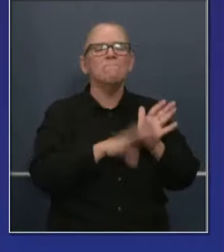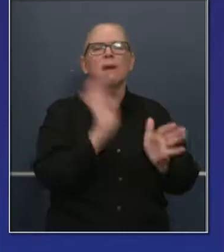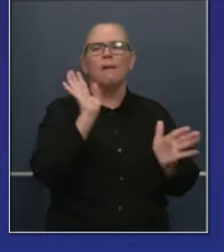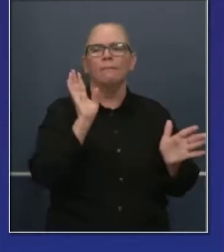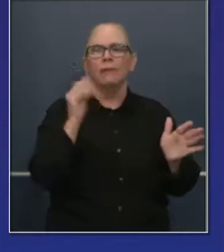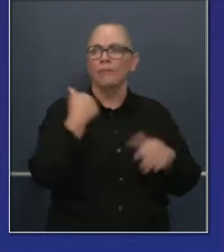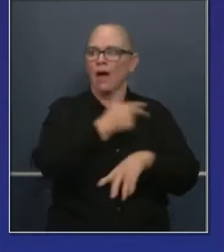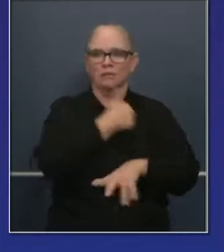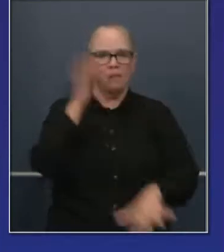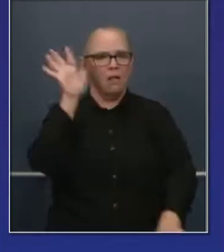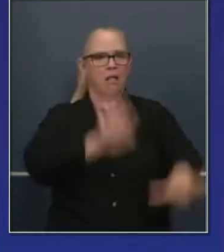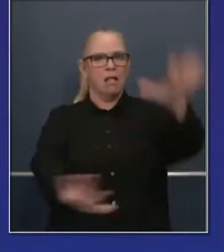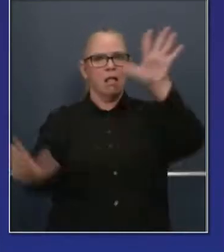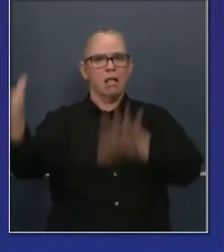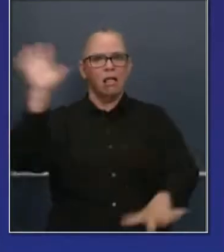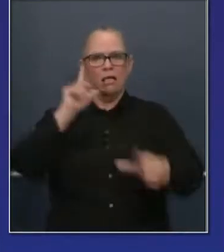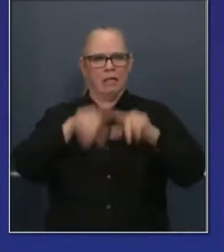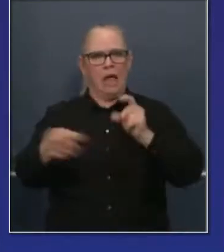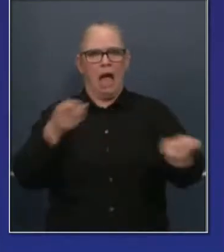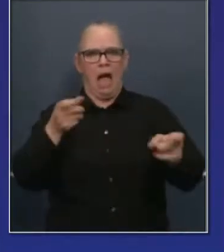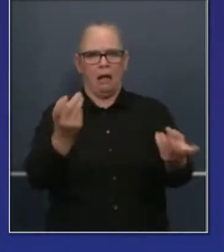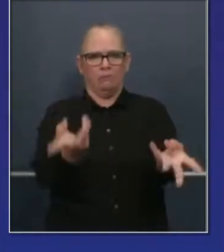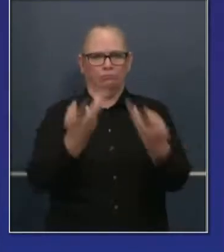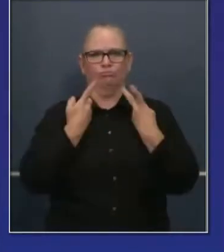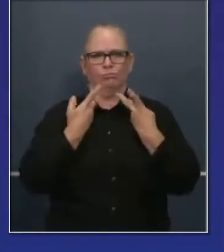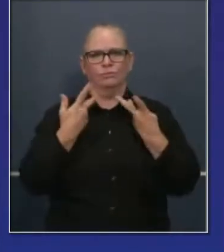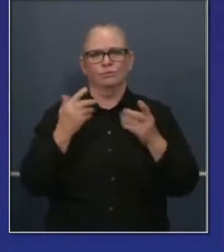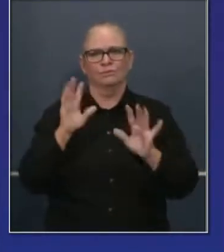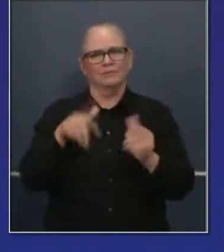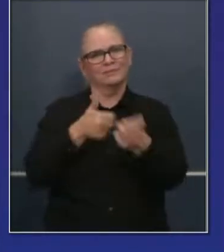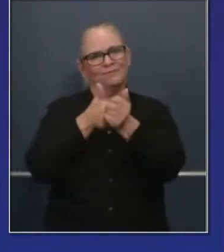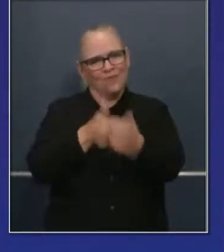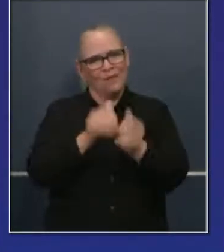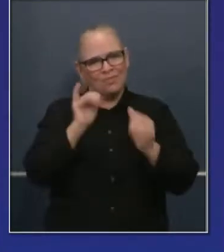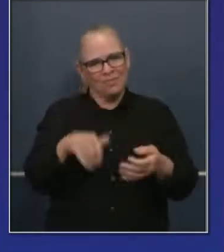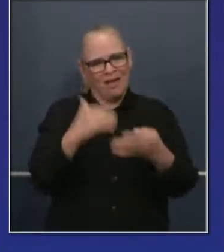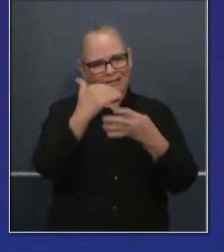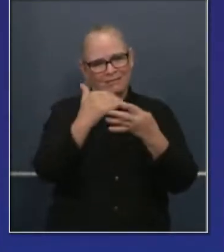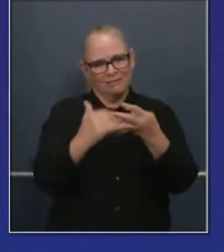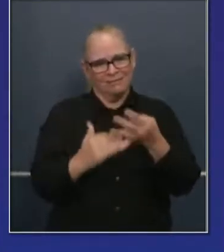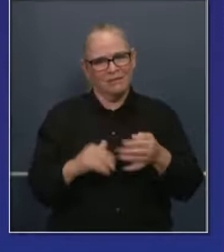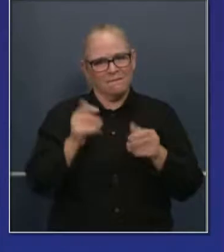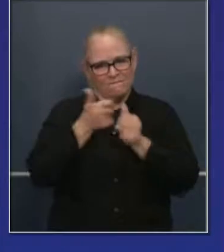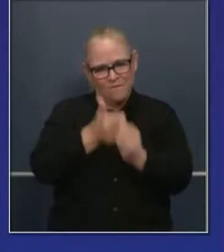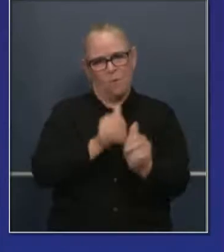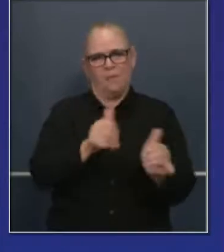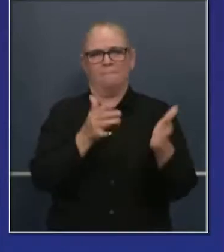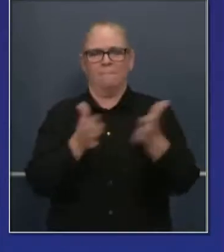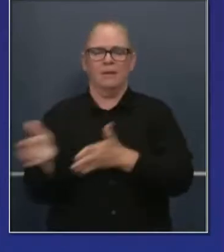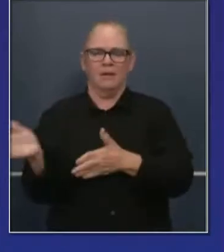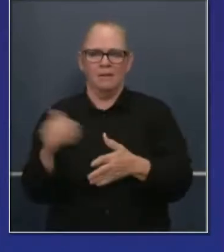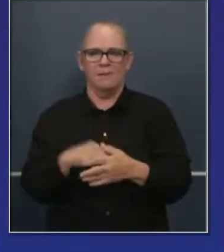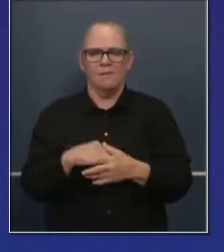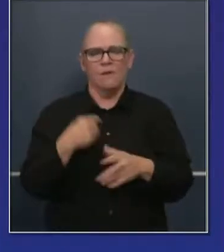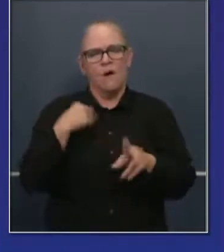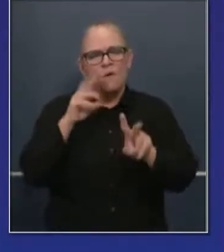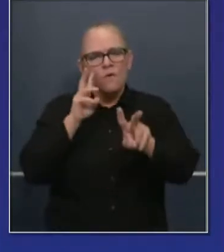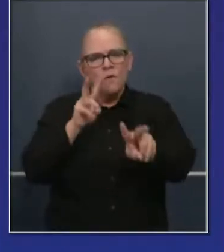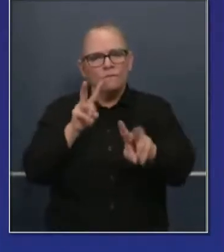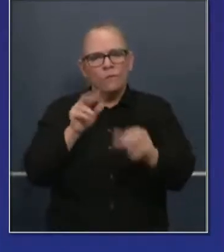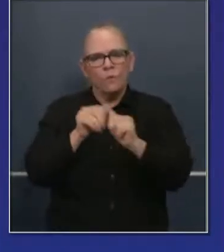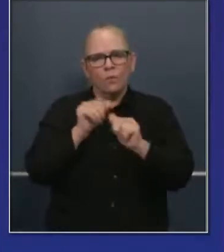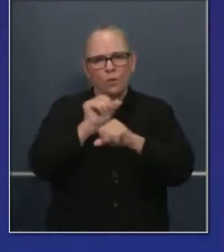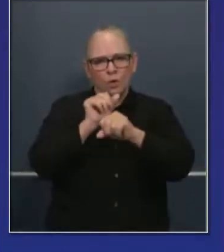the thoughtful plan that we have put out. So we look forward to continuing those updates, working with your counties, and as the governor